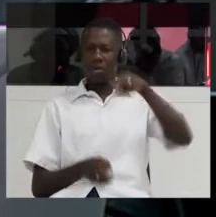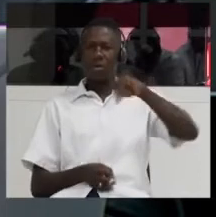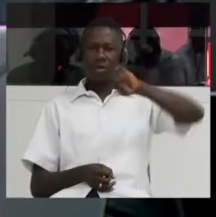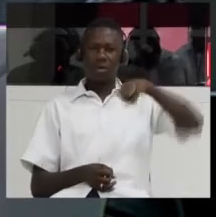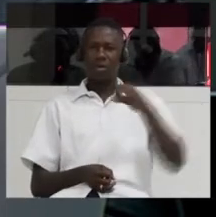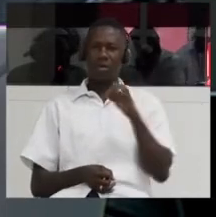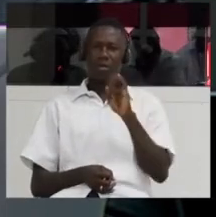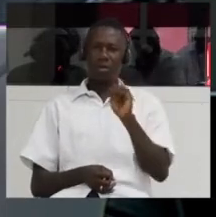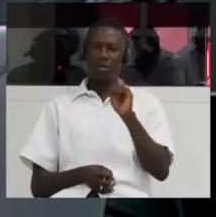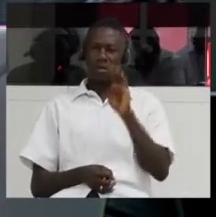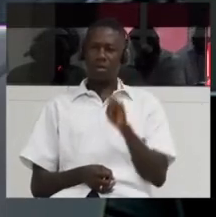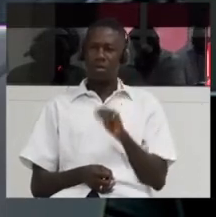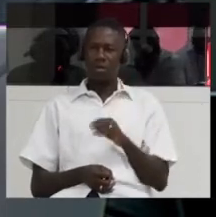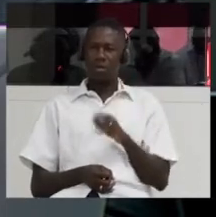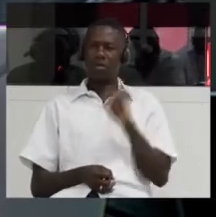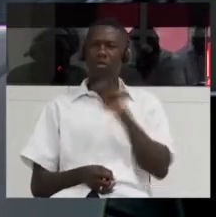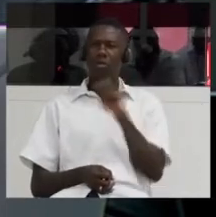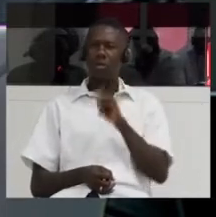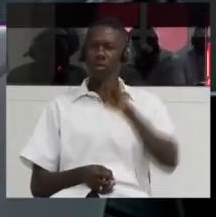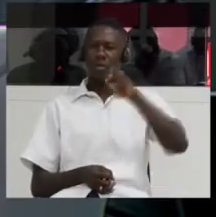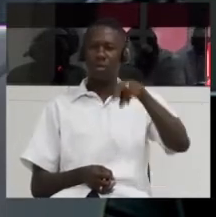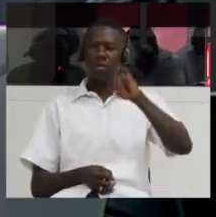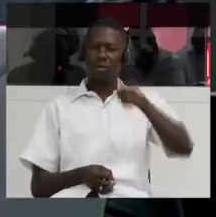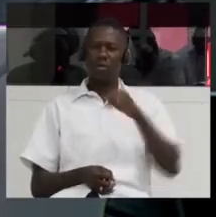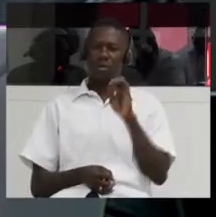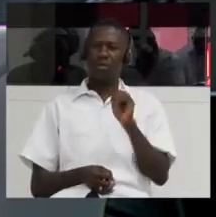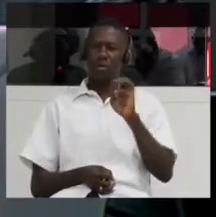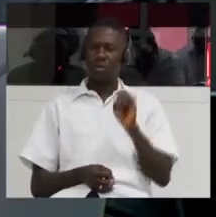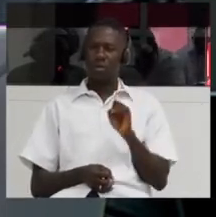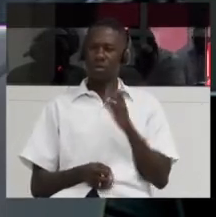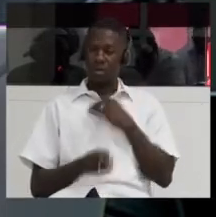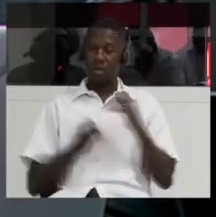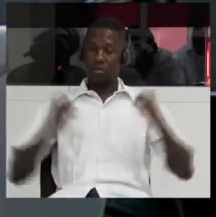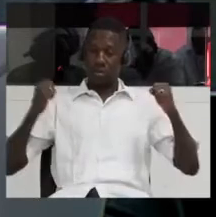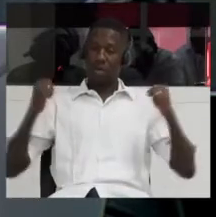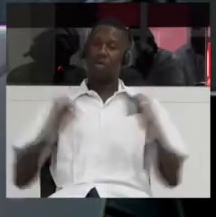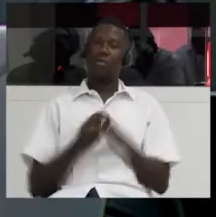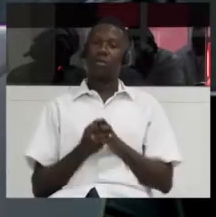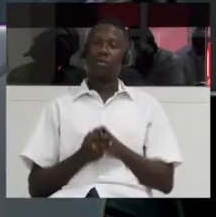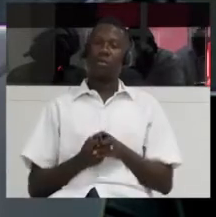Njai? Njai Ponkal. Any other Njai with him?